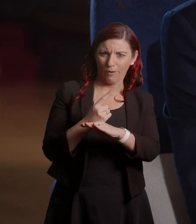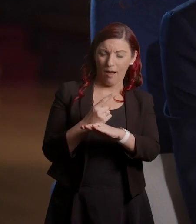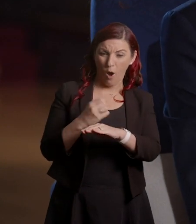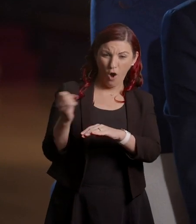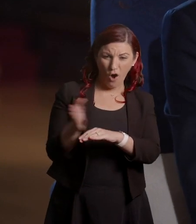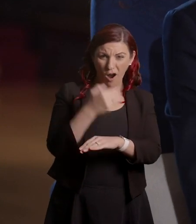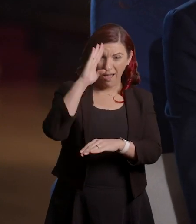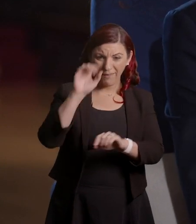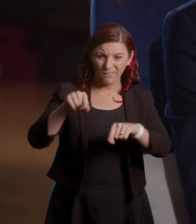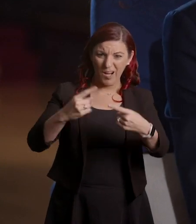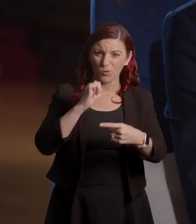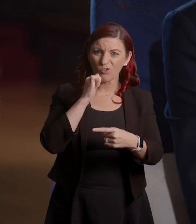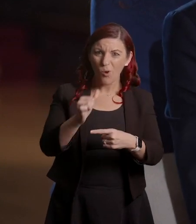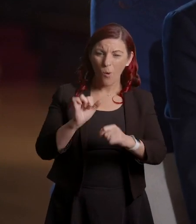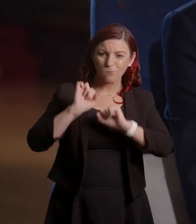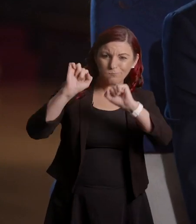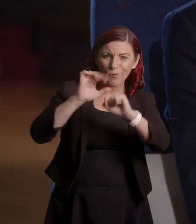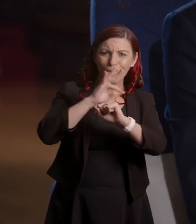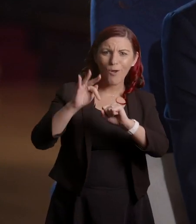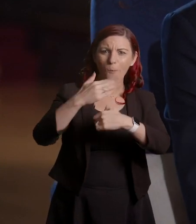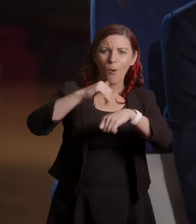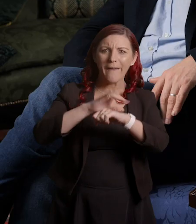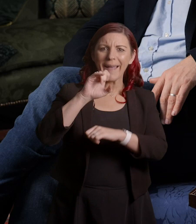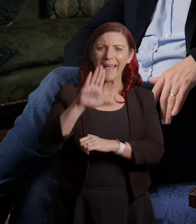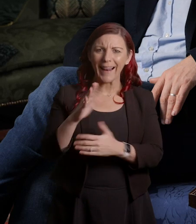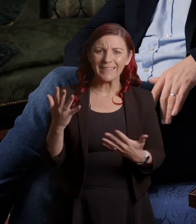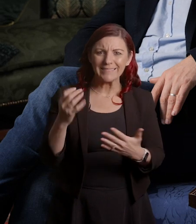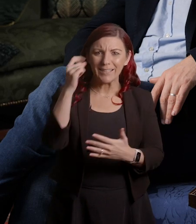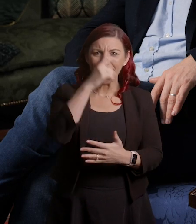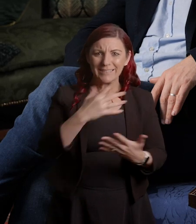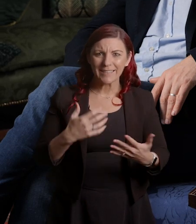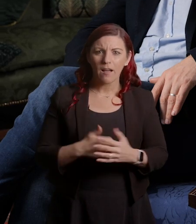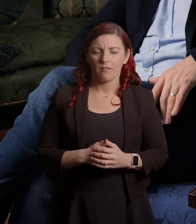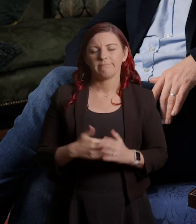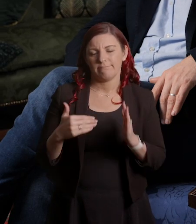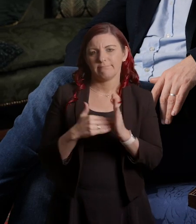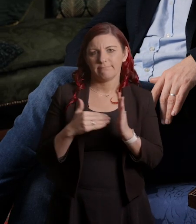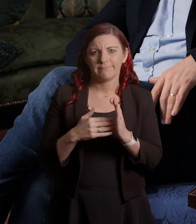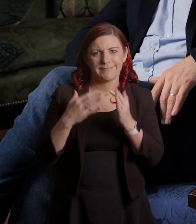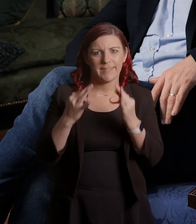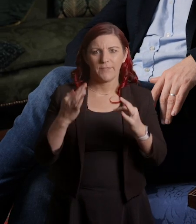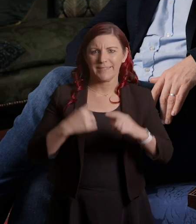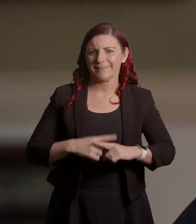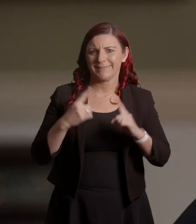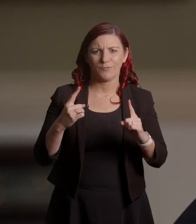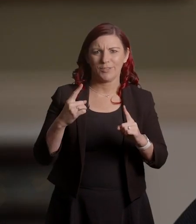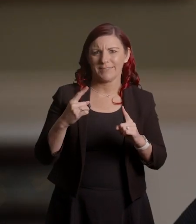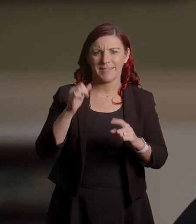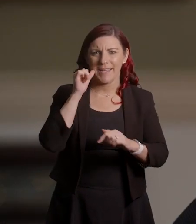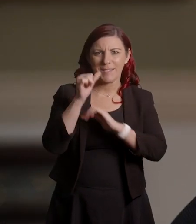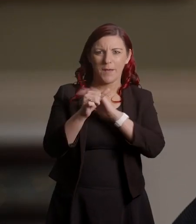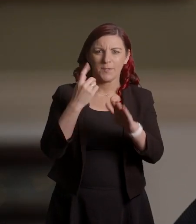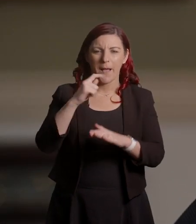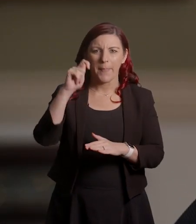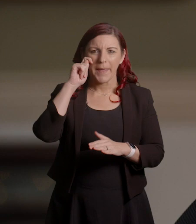especially on All-Ireland final day, without the roar of the hill behind you? Yeah, it's definitely a different experience.